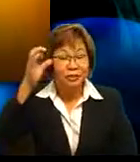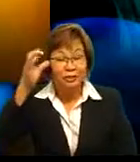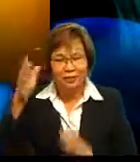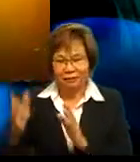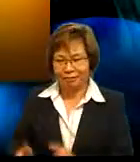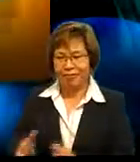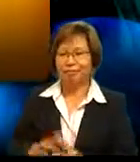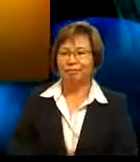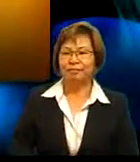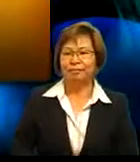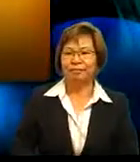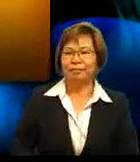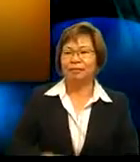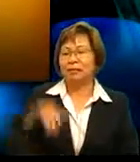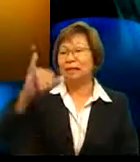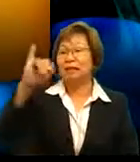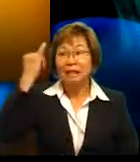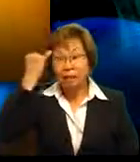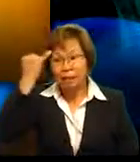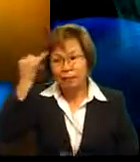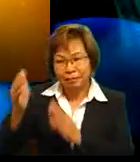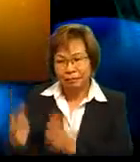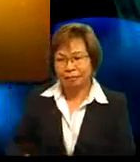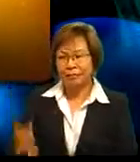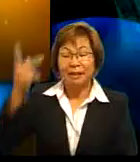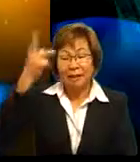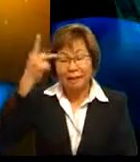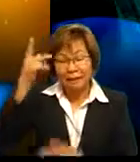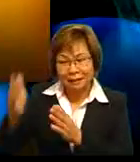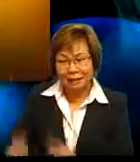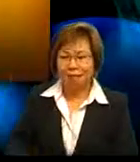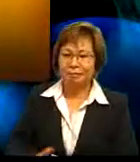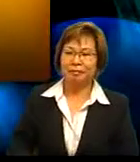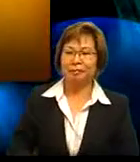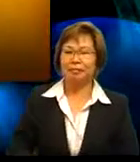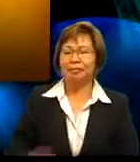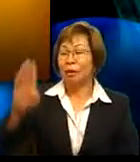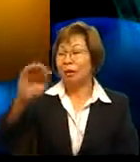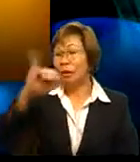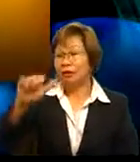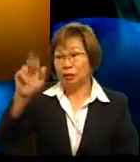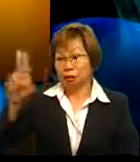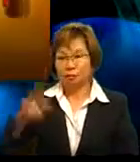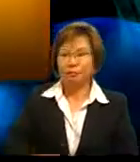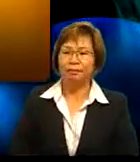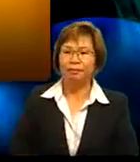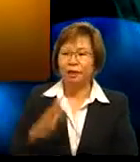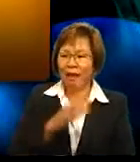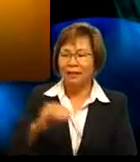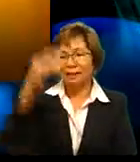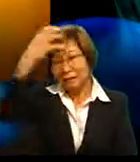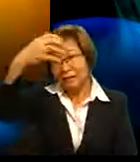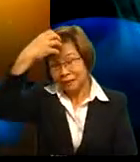Chinese, Iban, Kadazan, Bajau, and